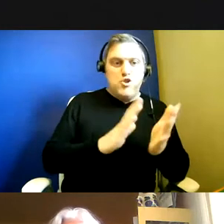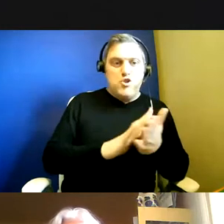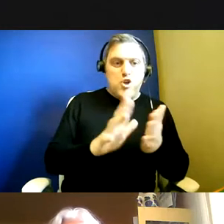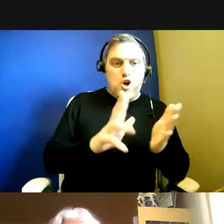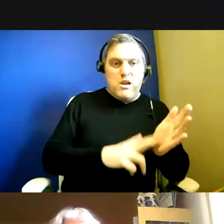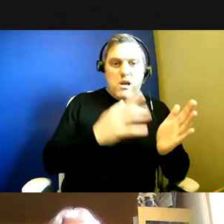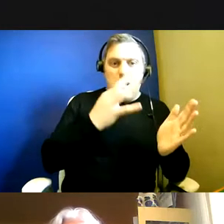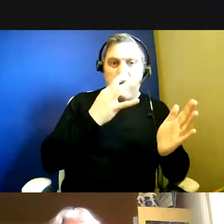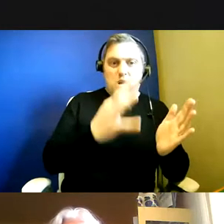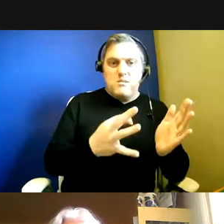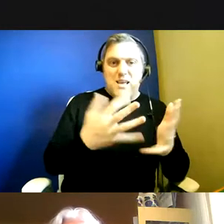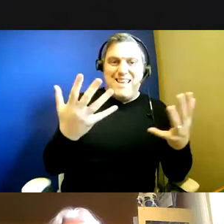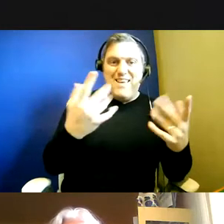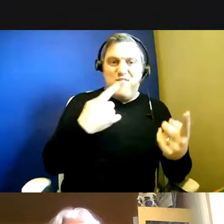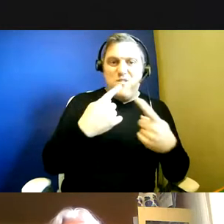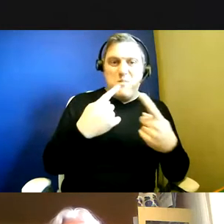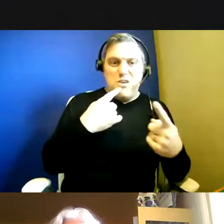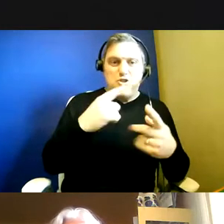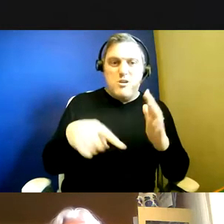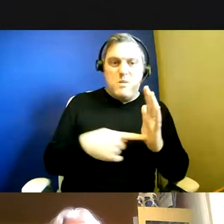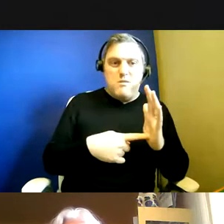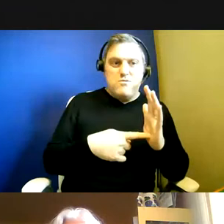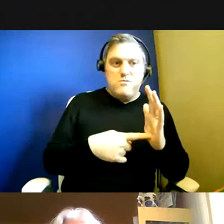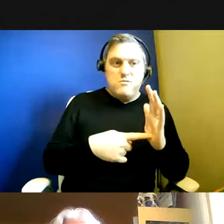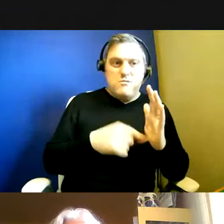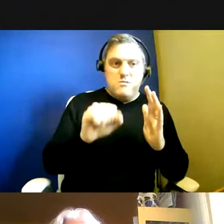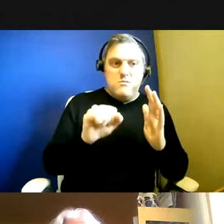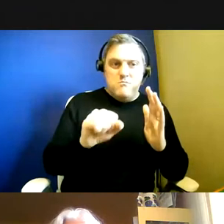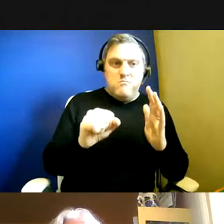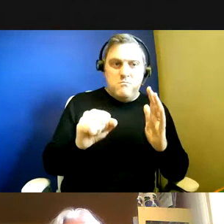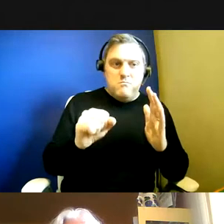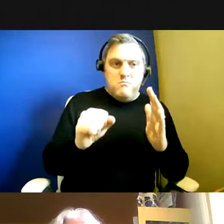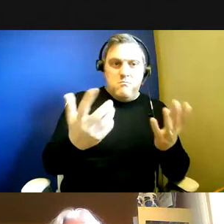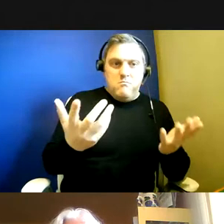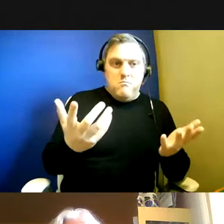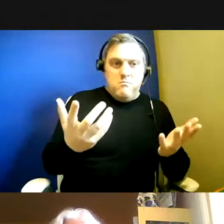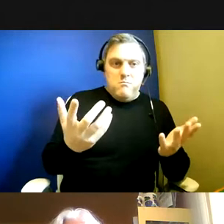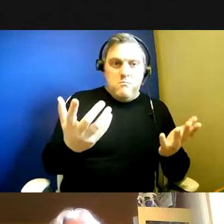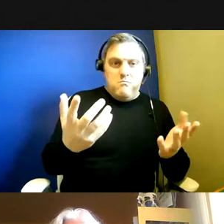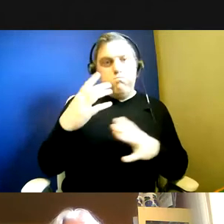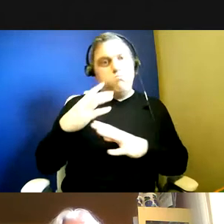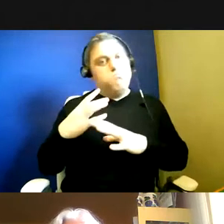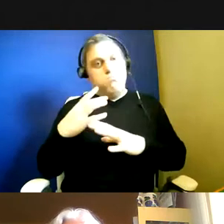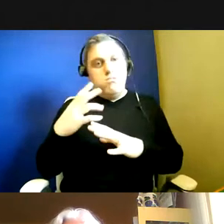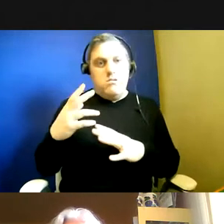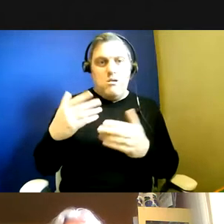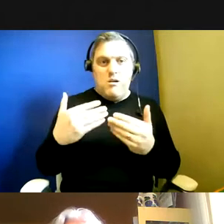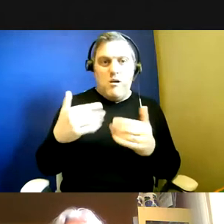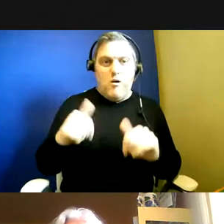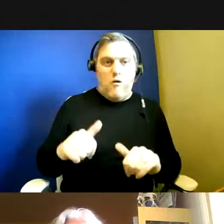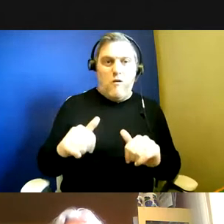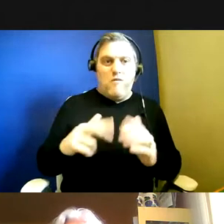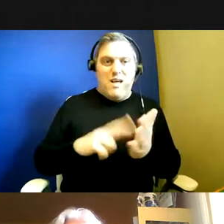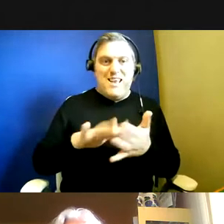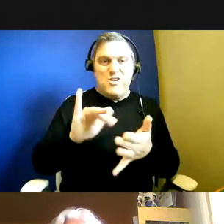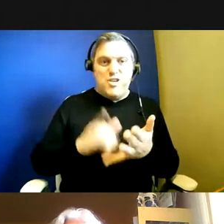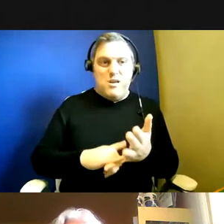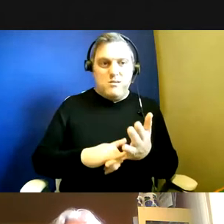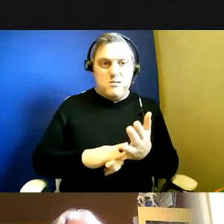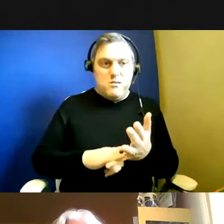do we have any information available about the load on, I'm assuming on the health service, that long COVID is having